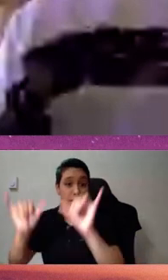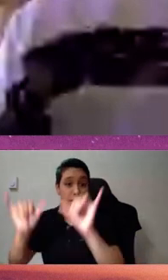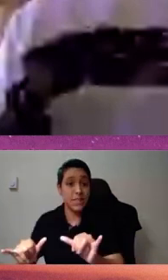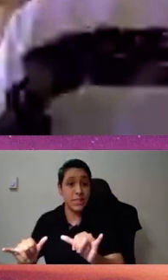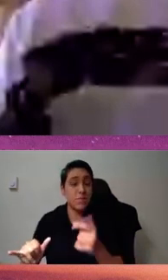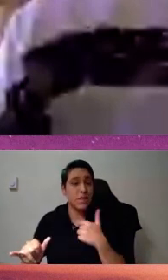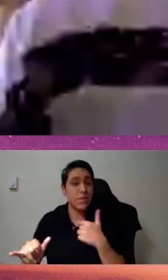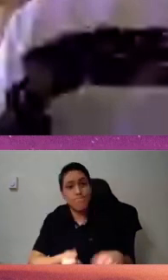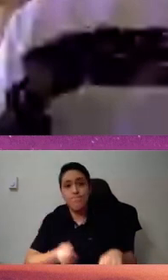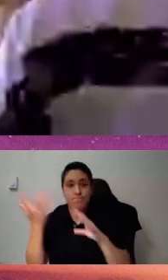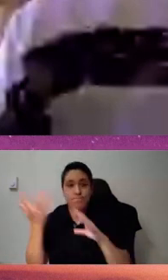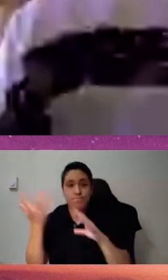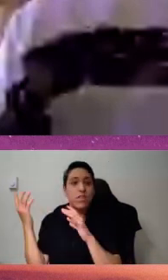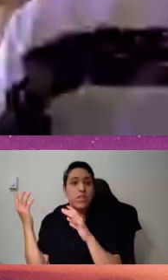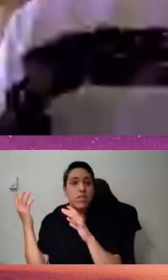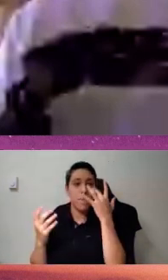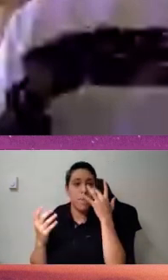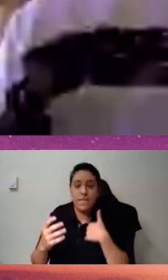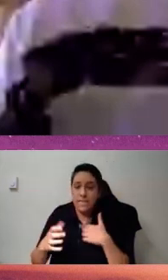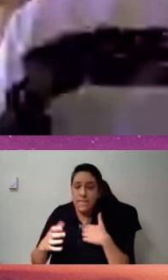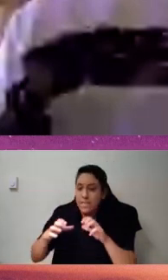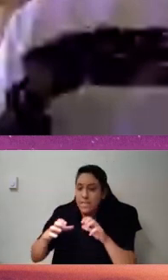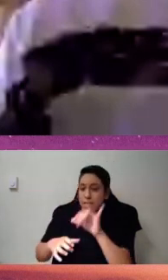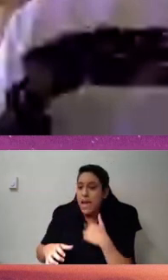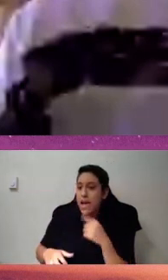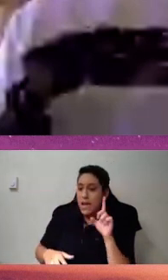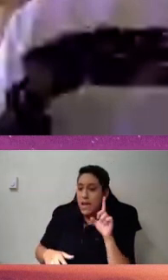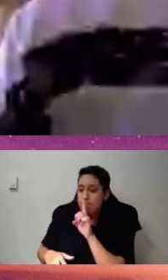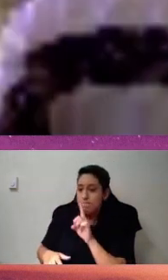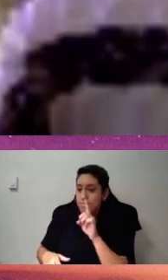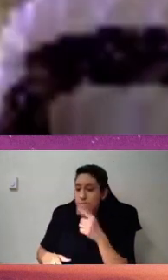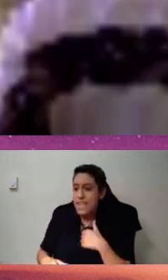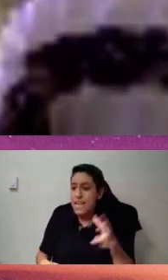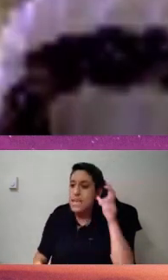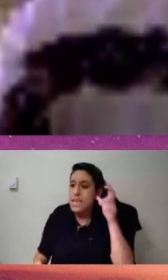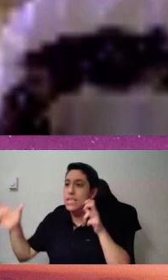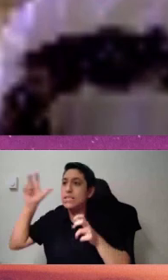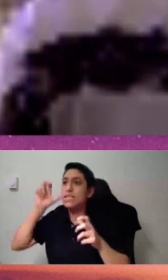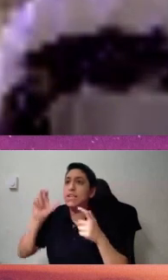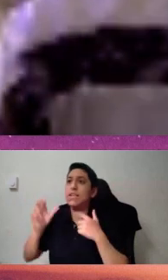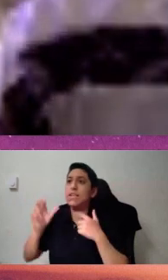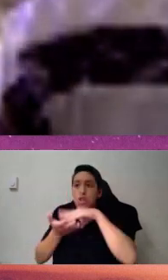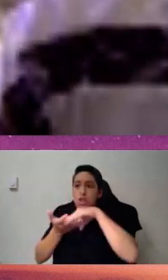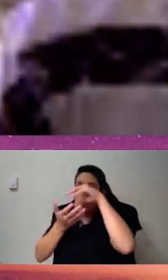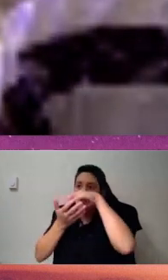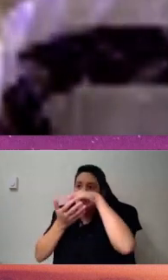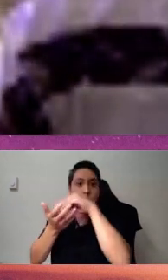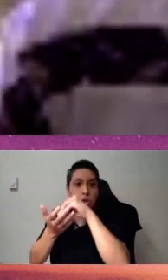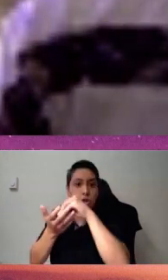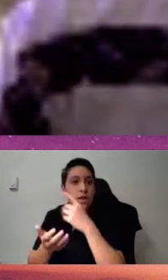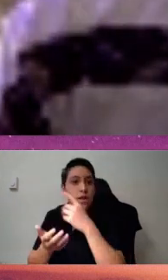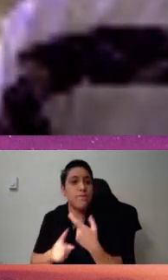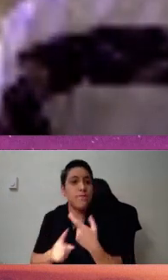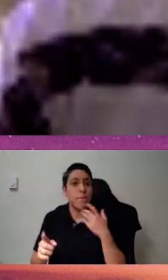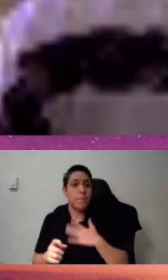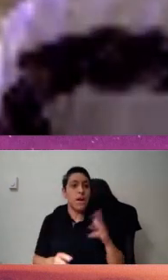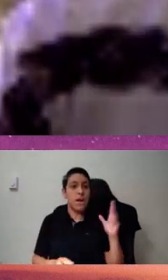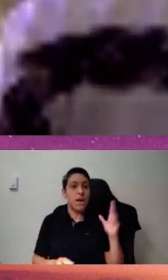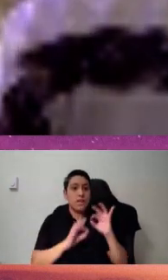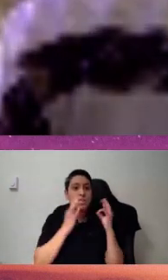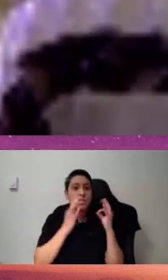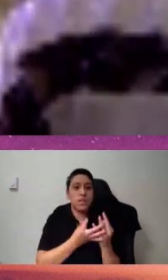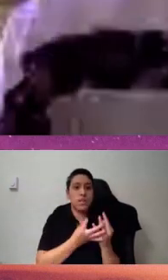decolonize me because they knew I was capable of me as that vessel, right, for this work. And so that was my introduction